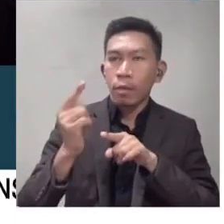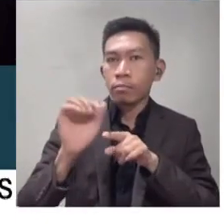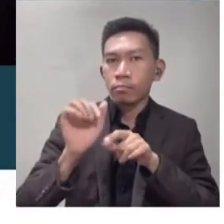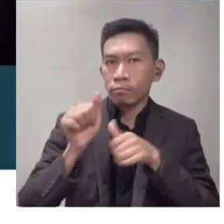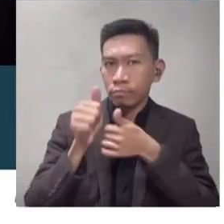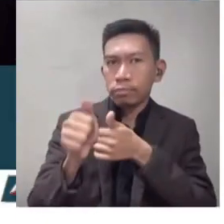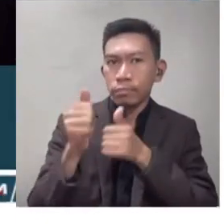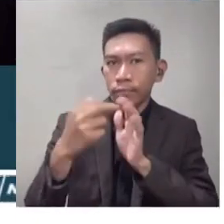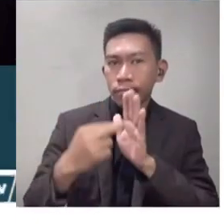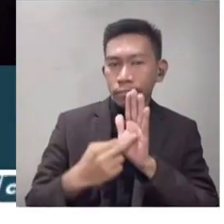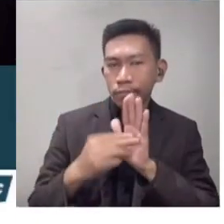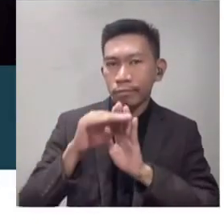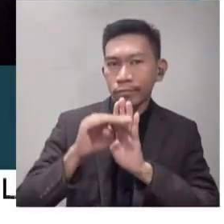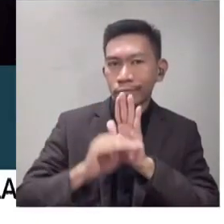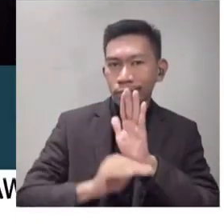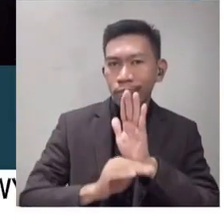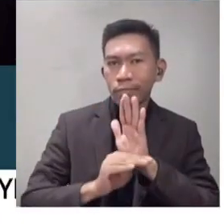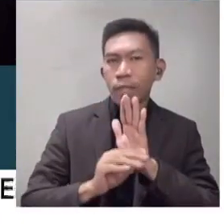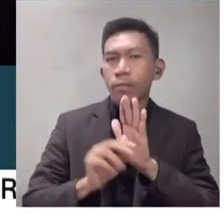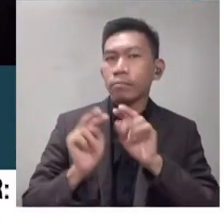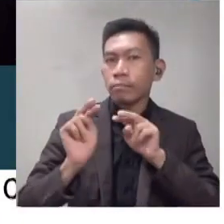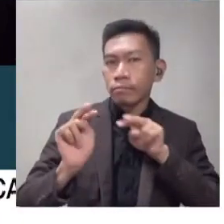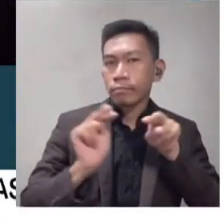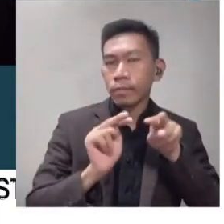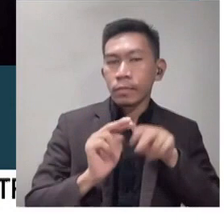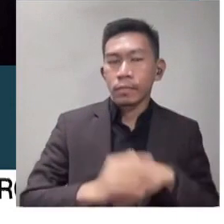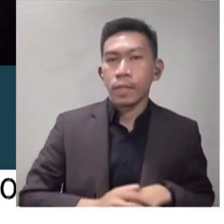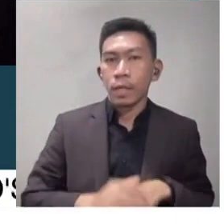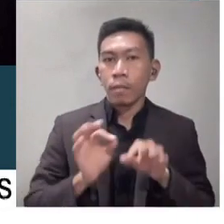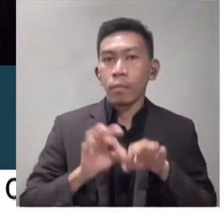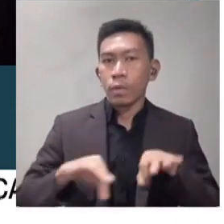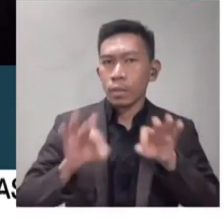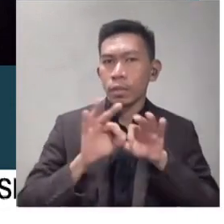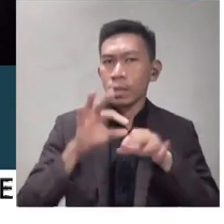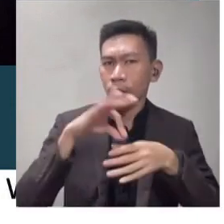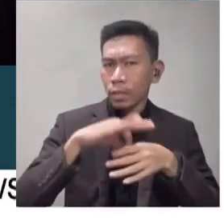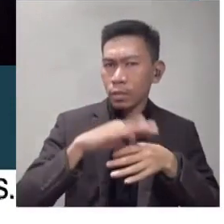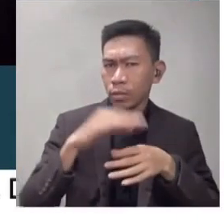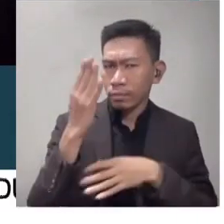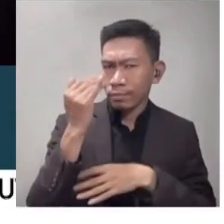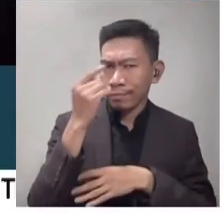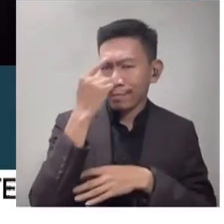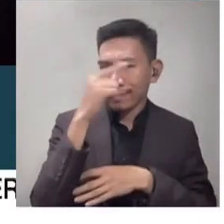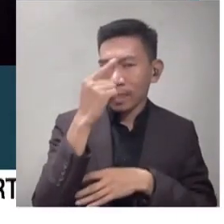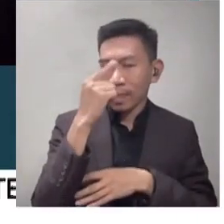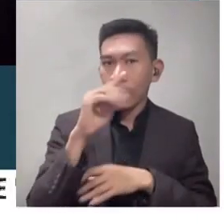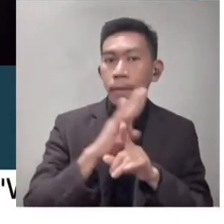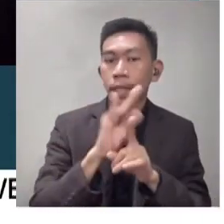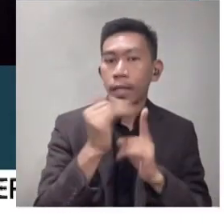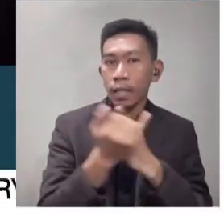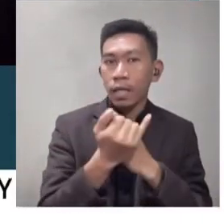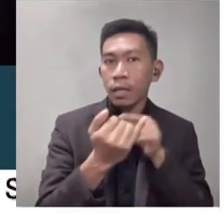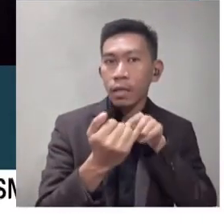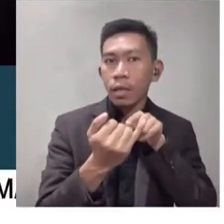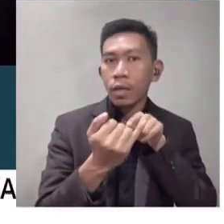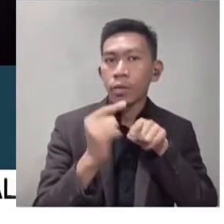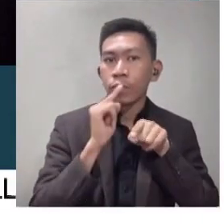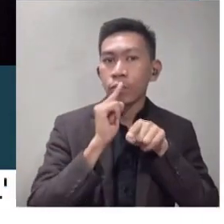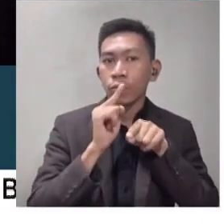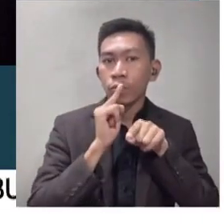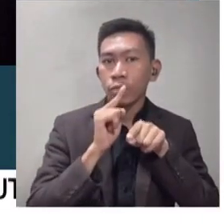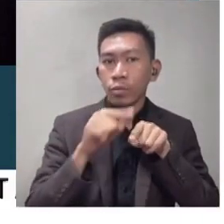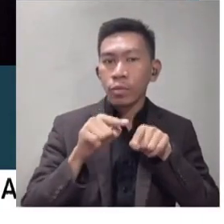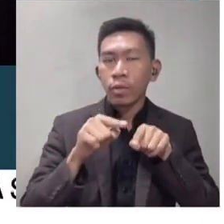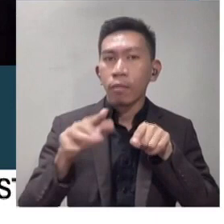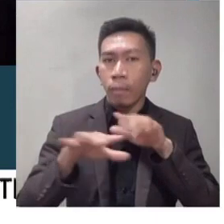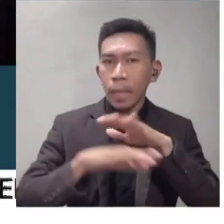and regulations of COMELEC. Mm-hmm. How important are the elections? Of course, they're very important because the barangays are our most basic political